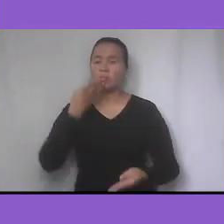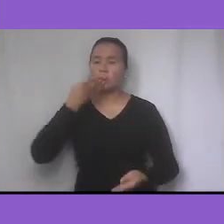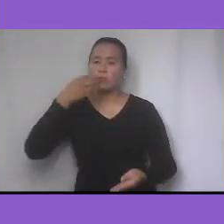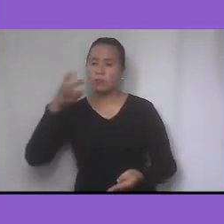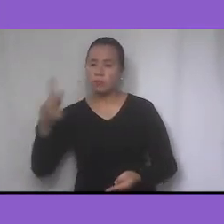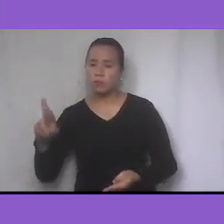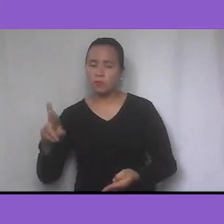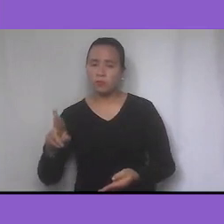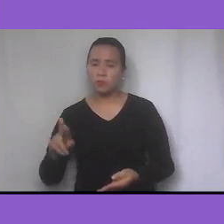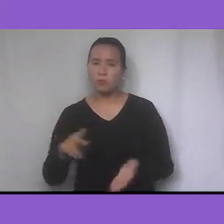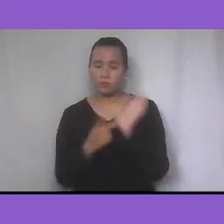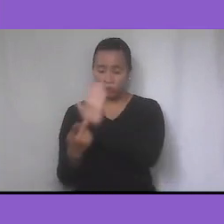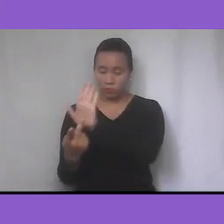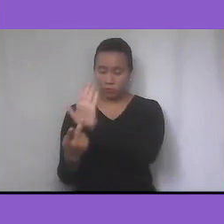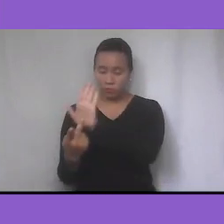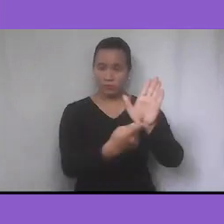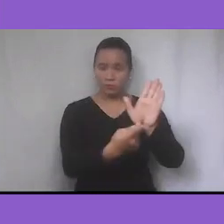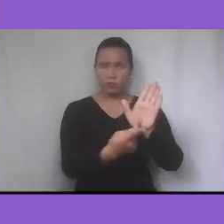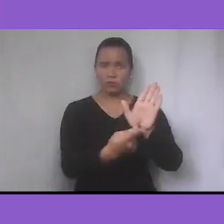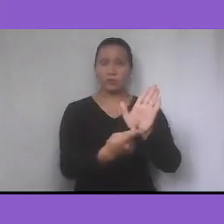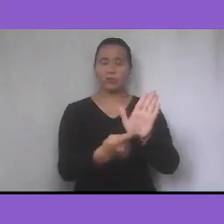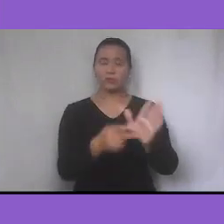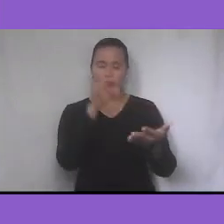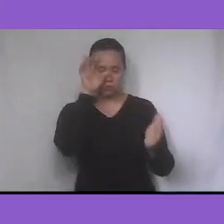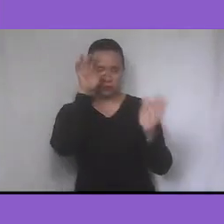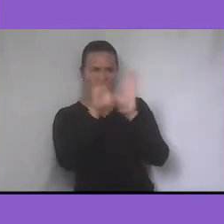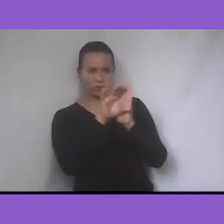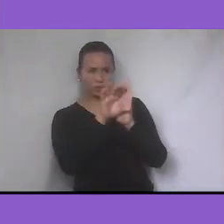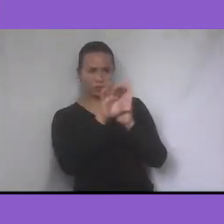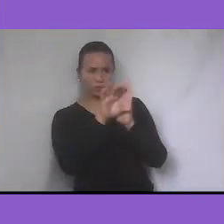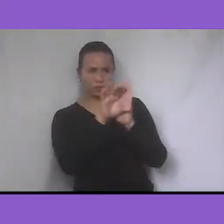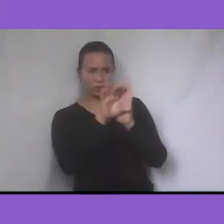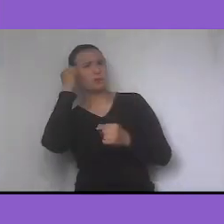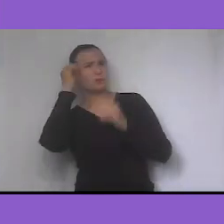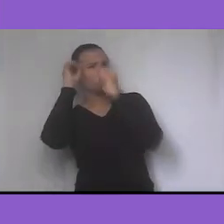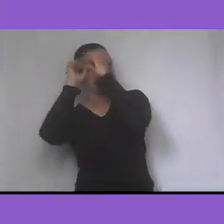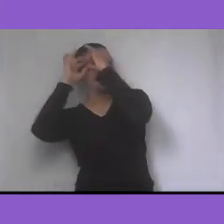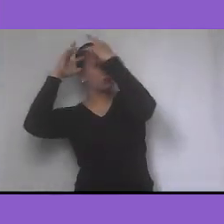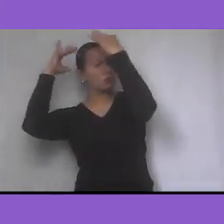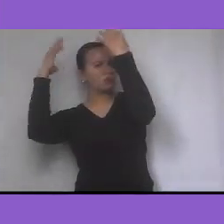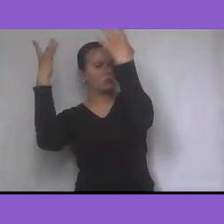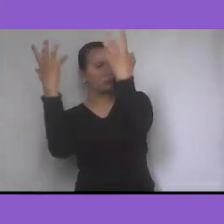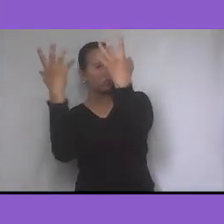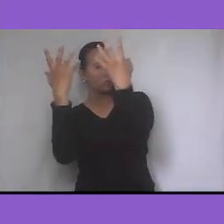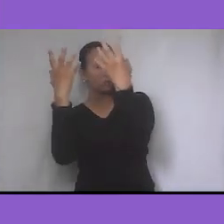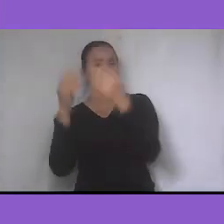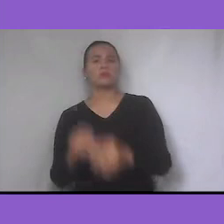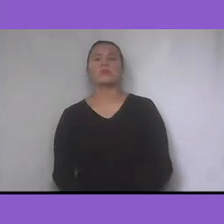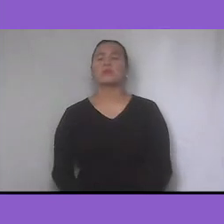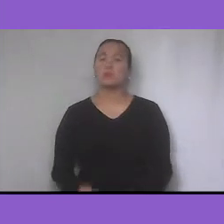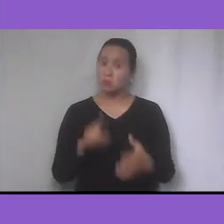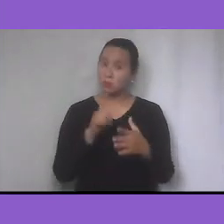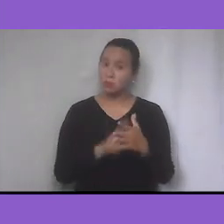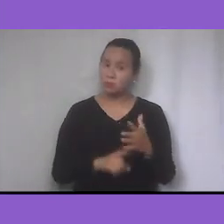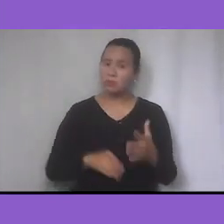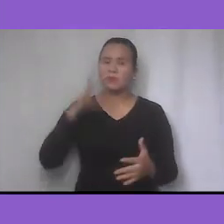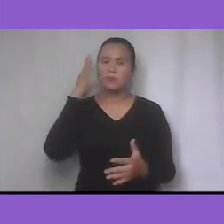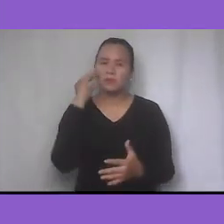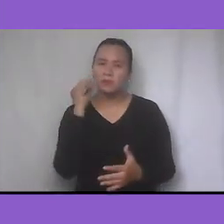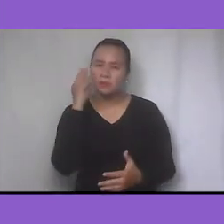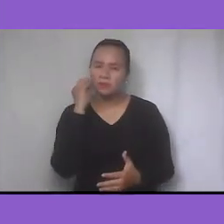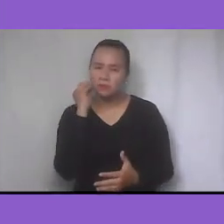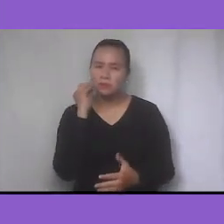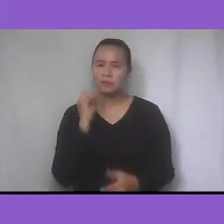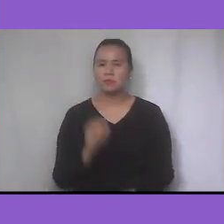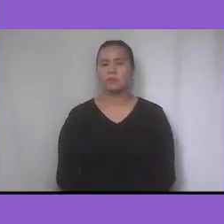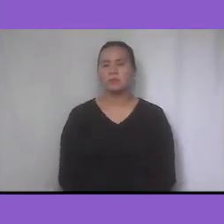front of you. Diba? So, ano na ang nasubukan mo, Sabian? Here is a book that I